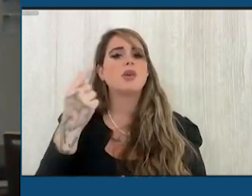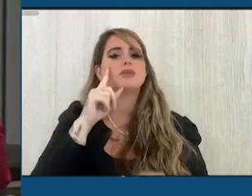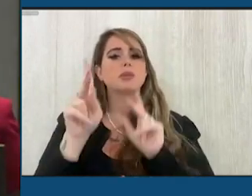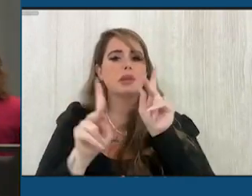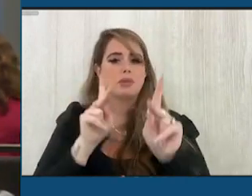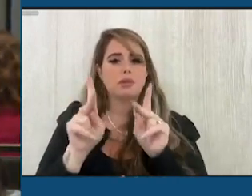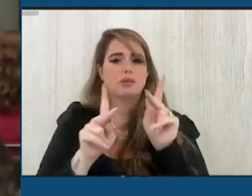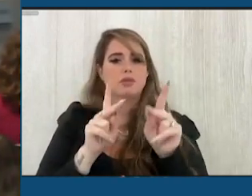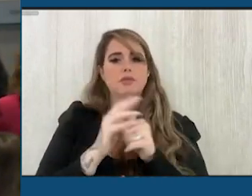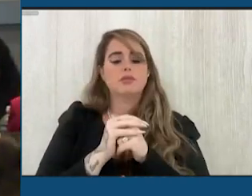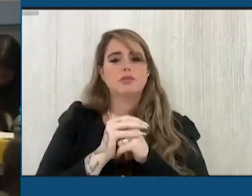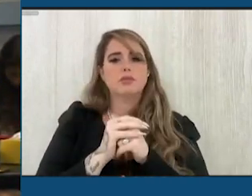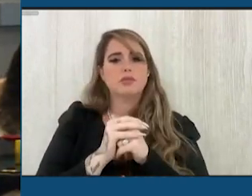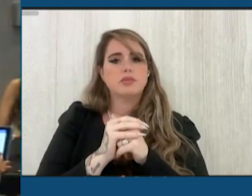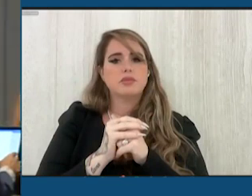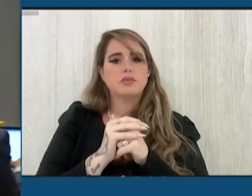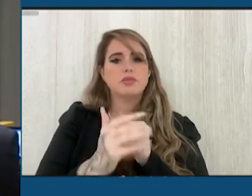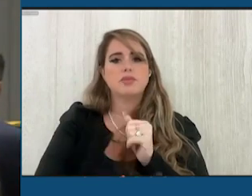Yes?